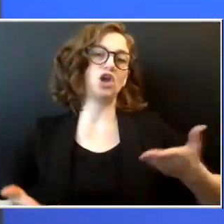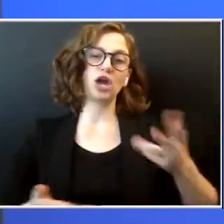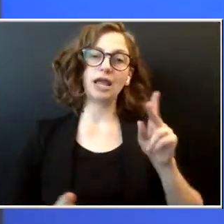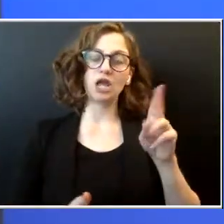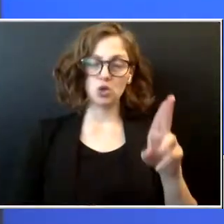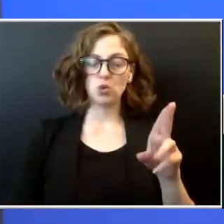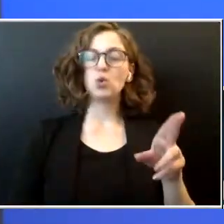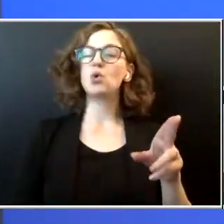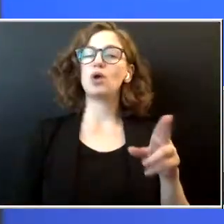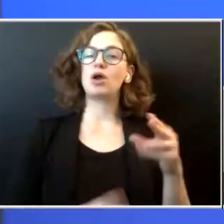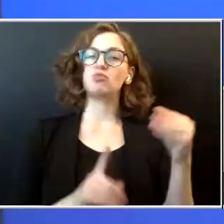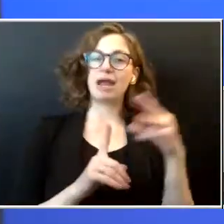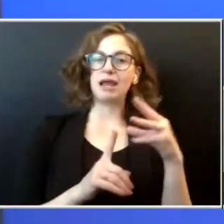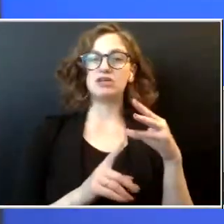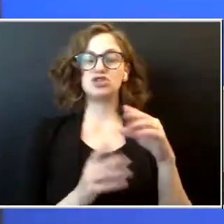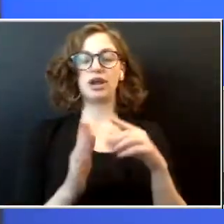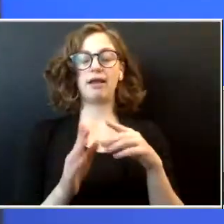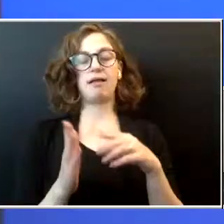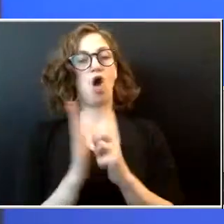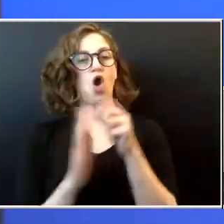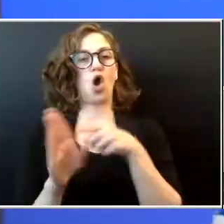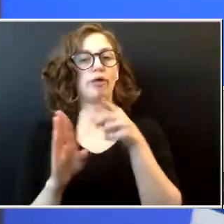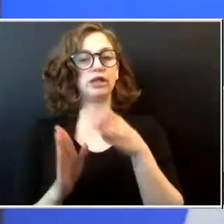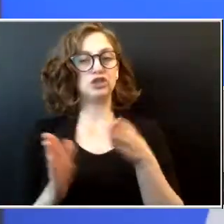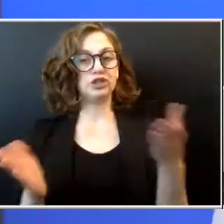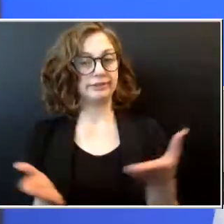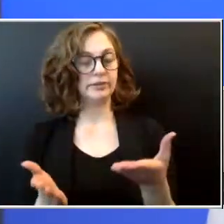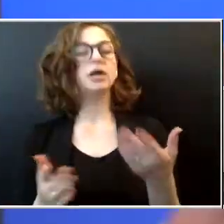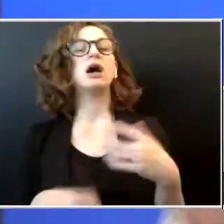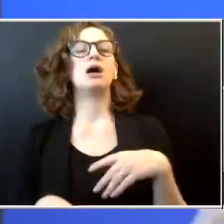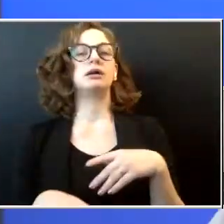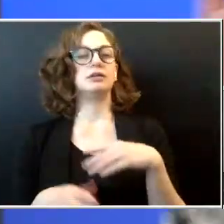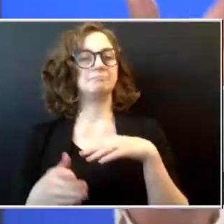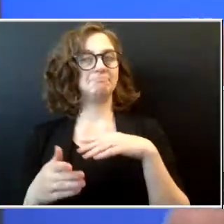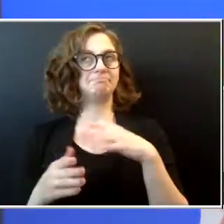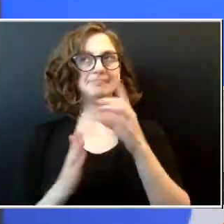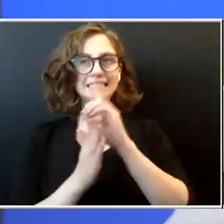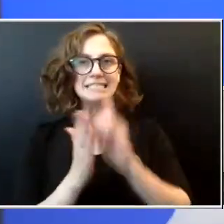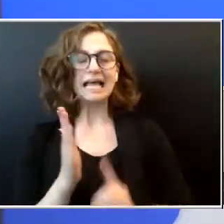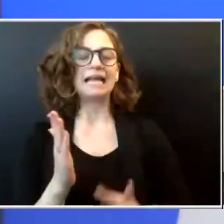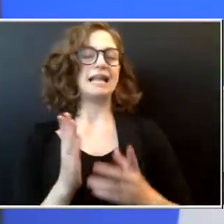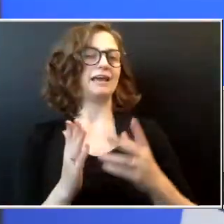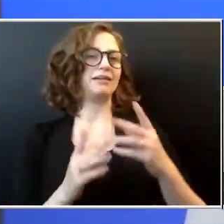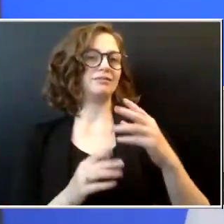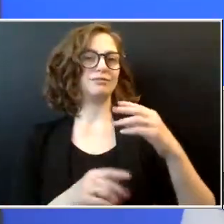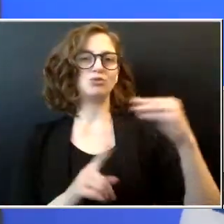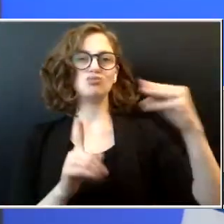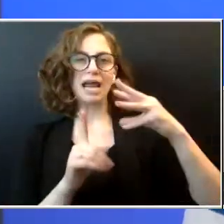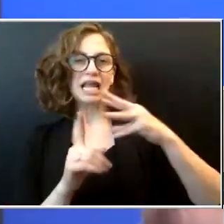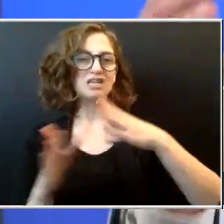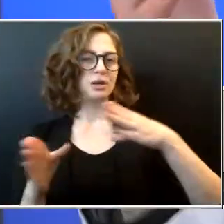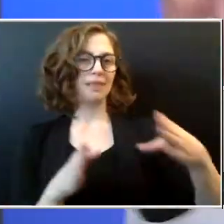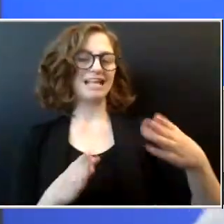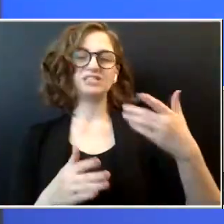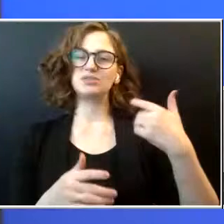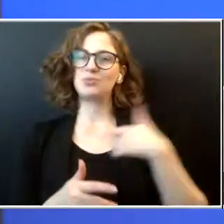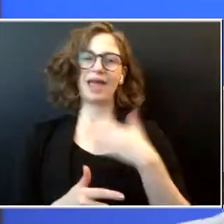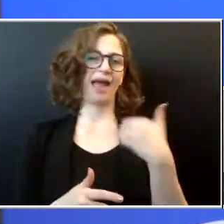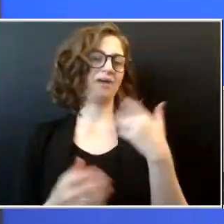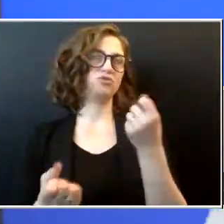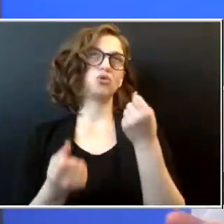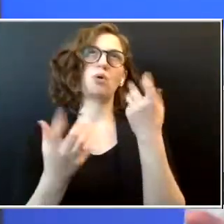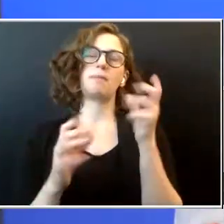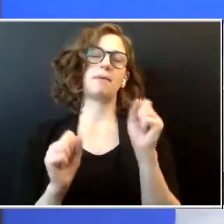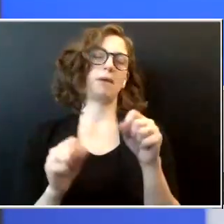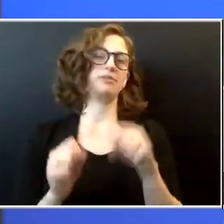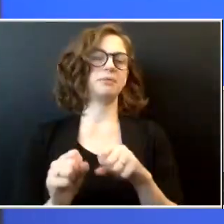this. Designing a radiation plan, there's innumerable possibilities of where you shoot the beam and how you target the